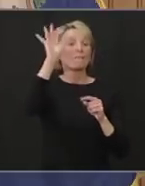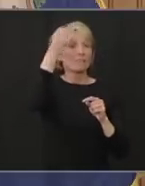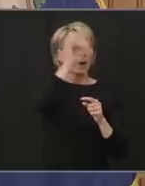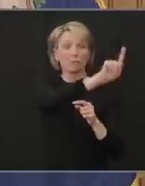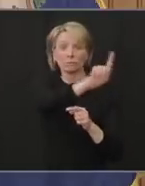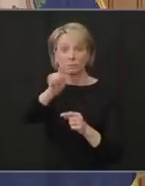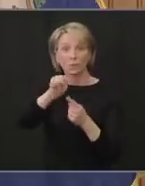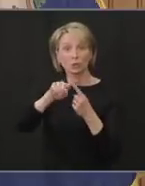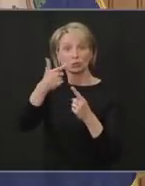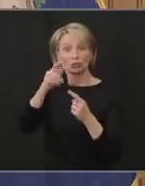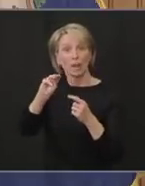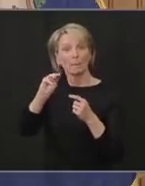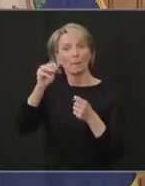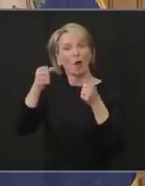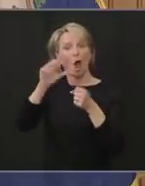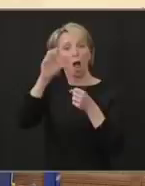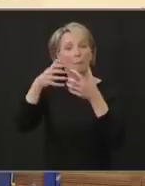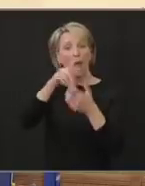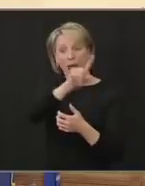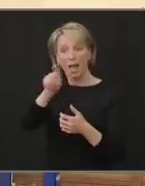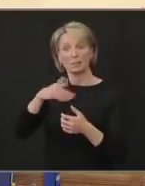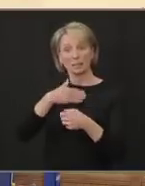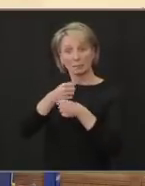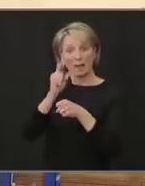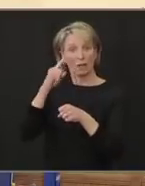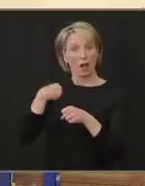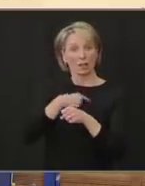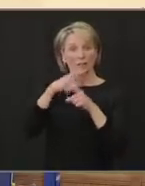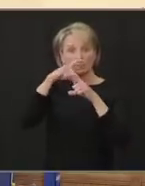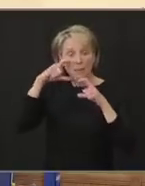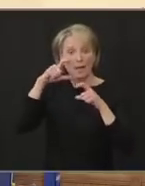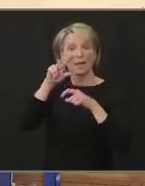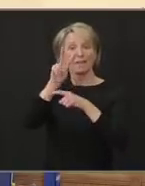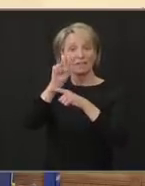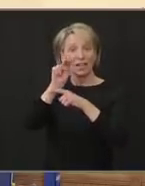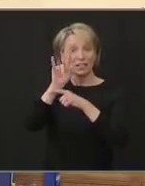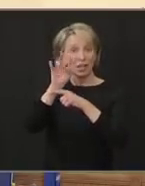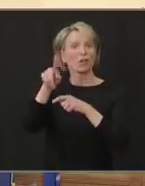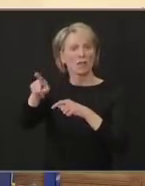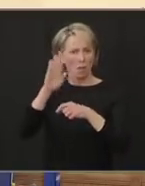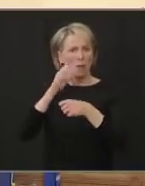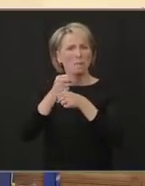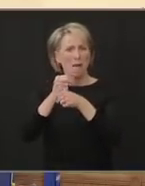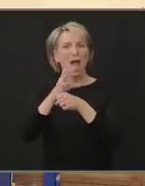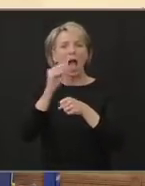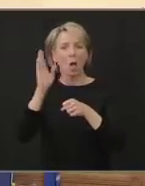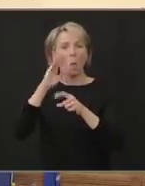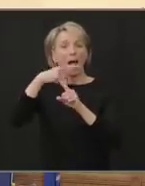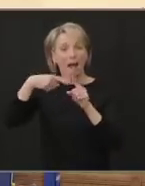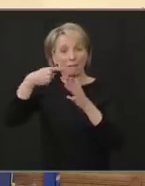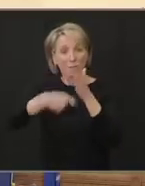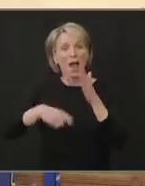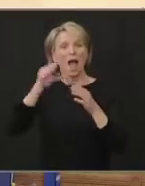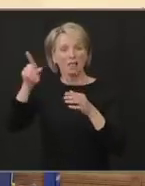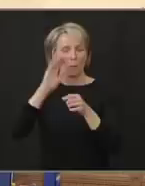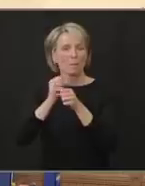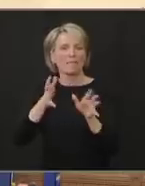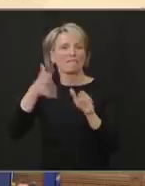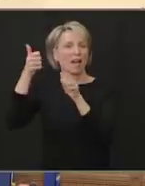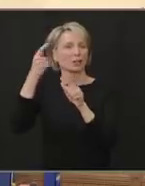lead. Sorry. You mentioned the people, Metro North ridership down 95%, et cetera, et cetera. What is your viewpoint on